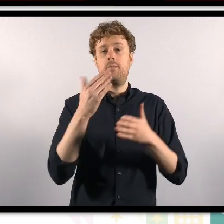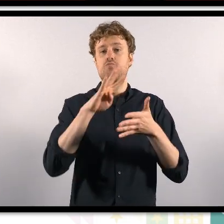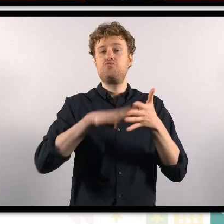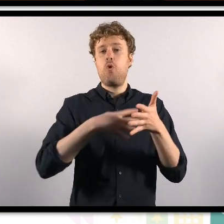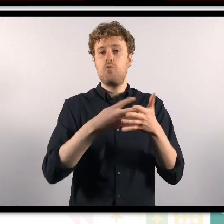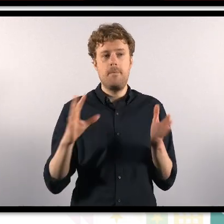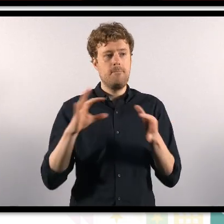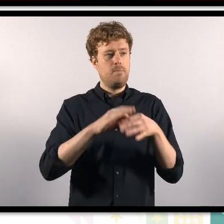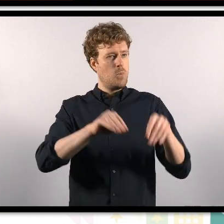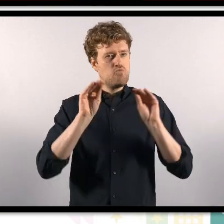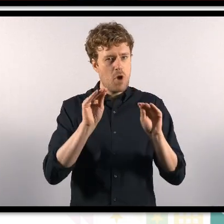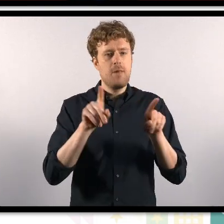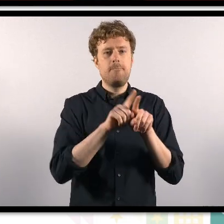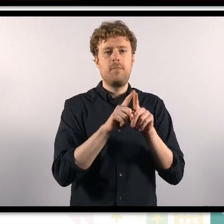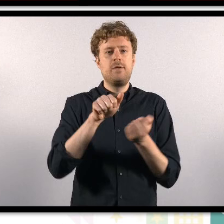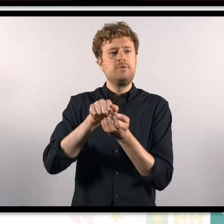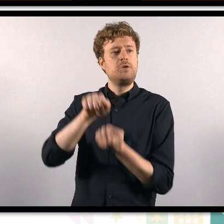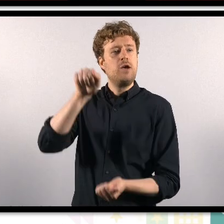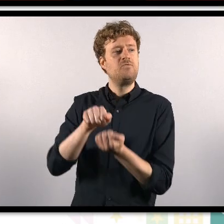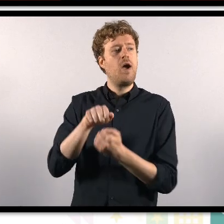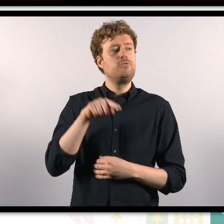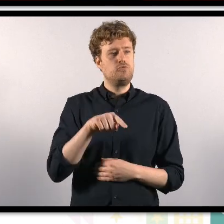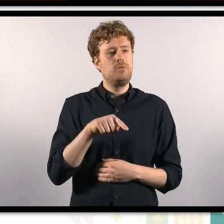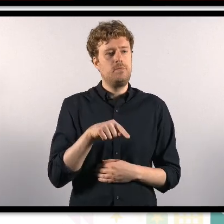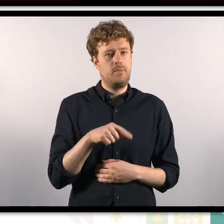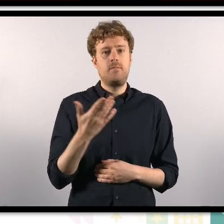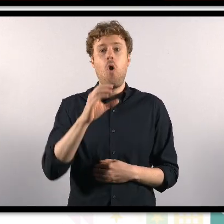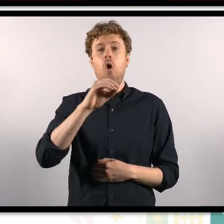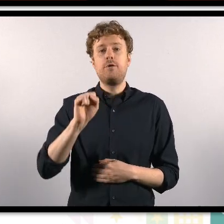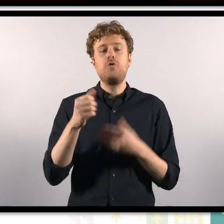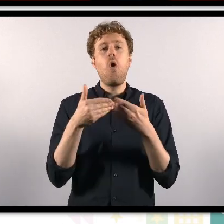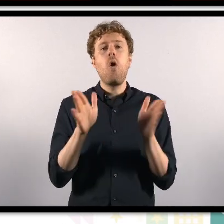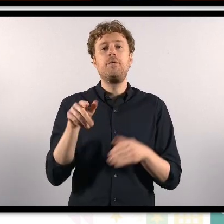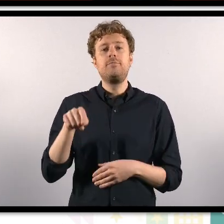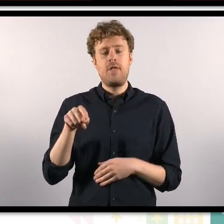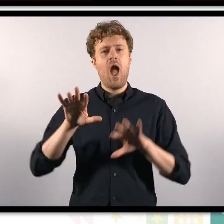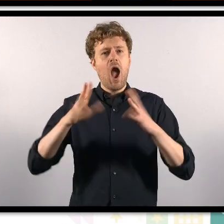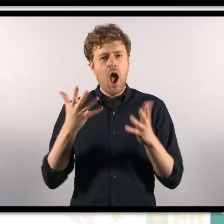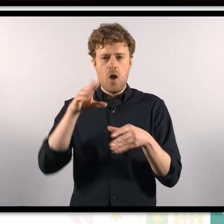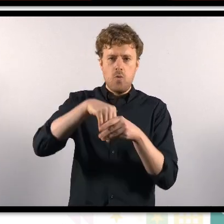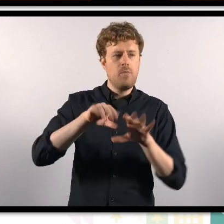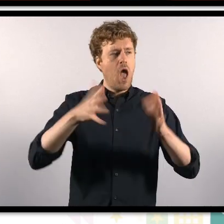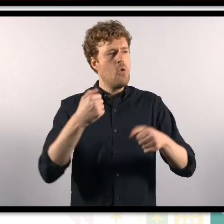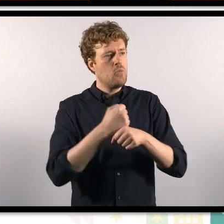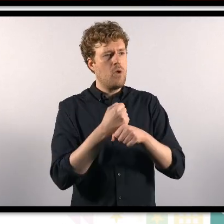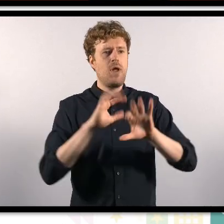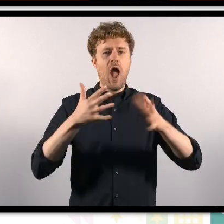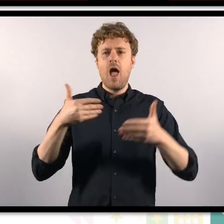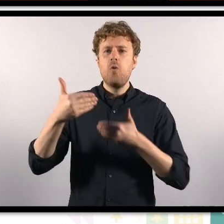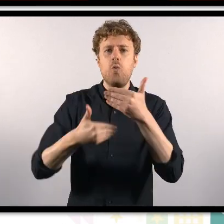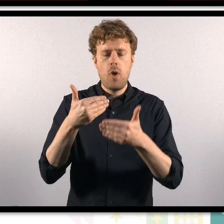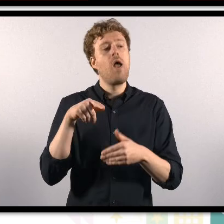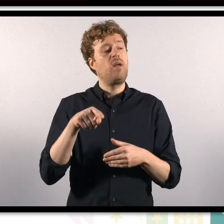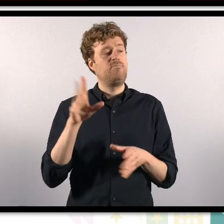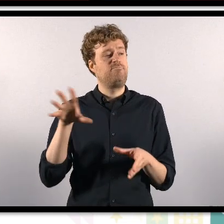issues. So this is now available for everyone to take advantage of, especially if you're a large enterprise out there. So awesome to kind of see this finally